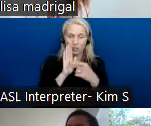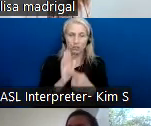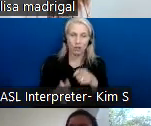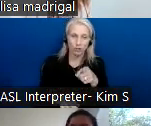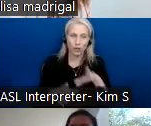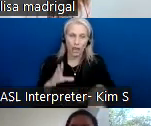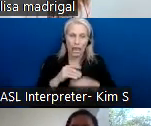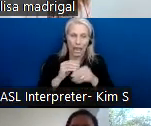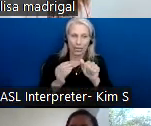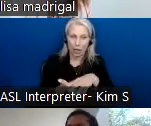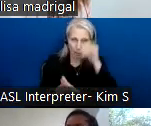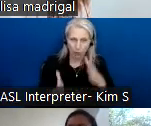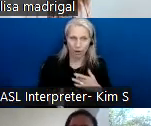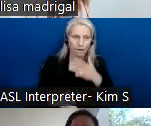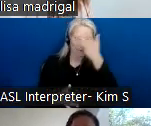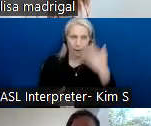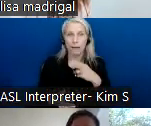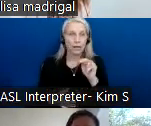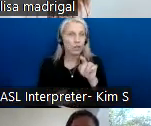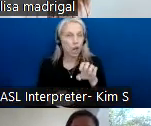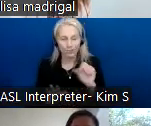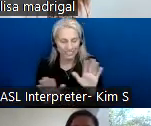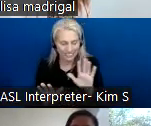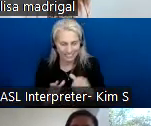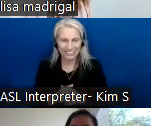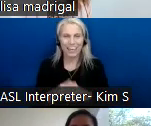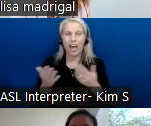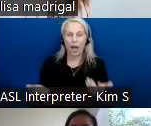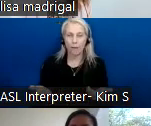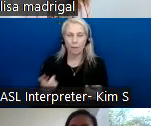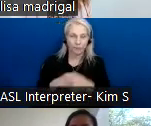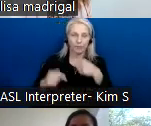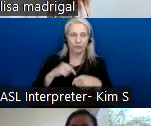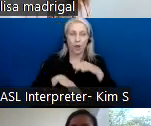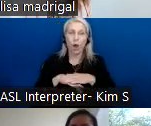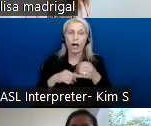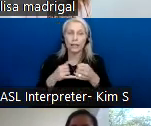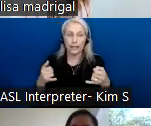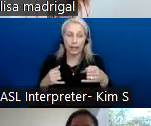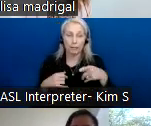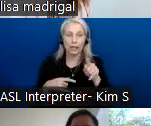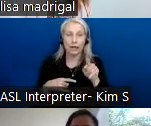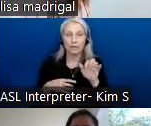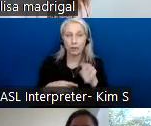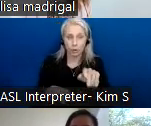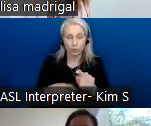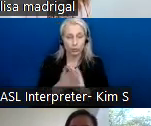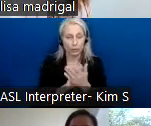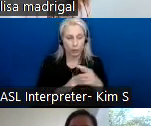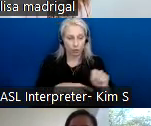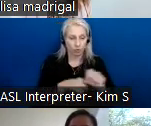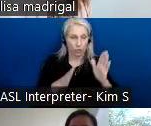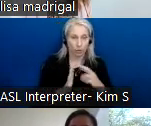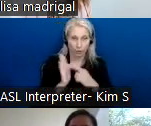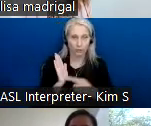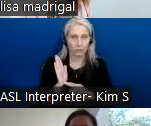Learner. I'm so sorry, I forgot my notes, but on the online platform, as you register as a trainer, you see that